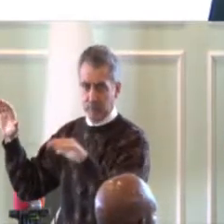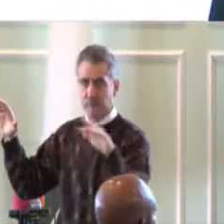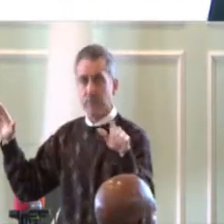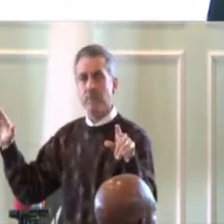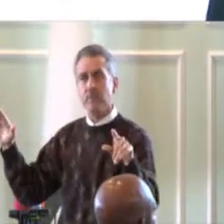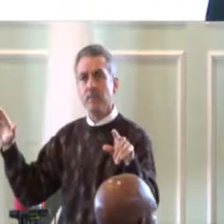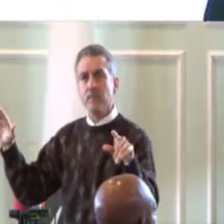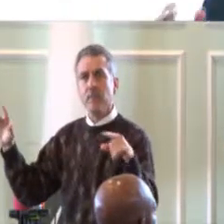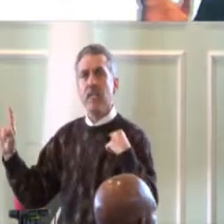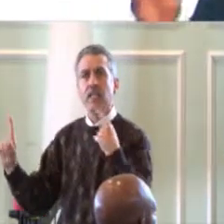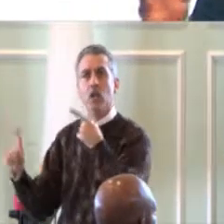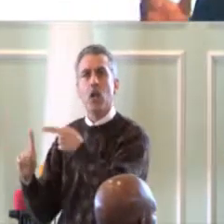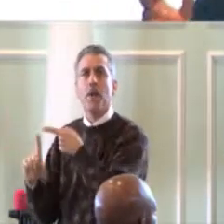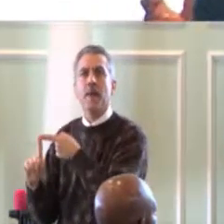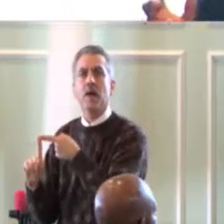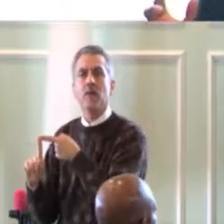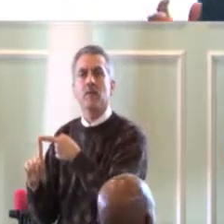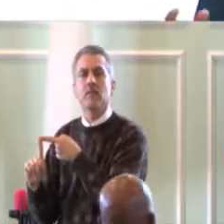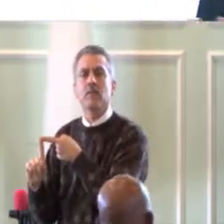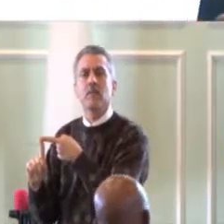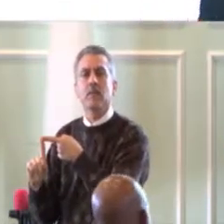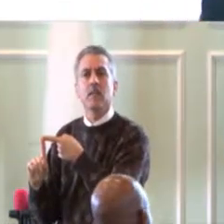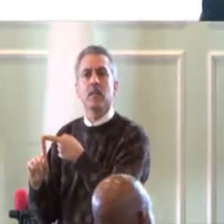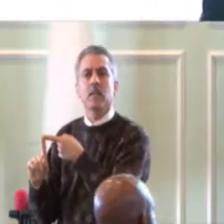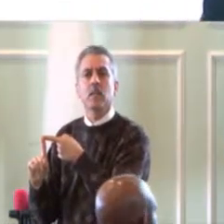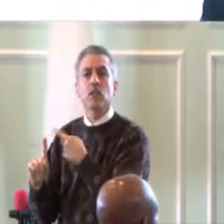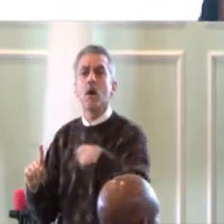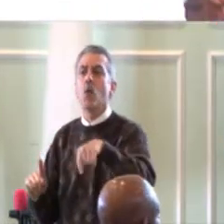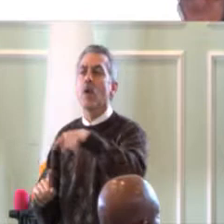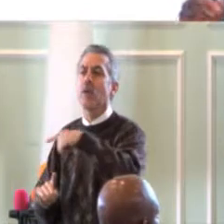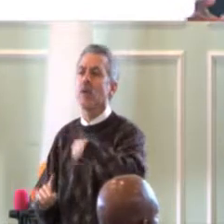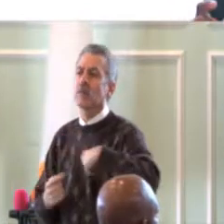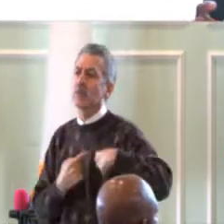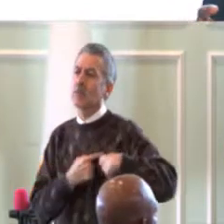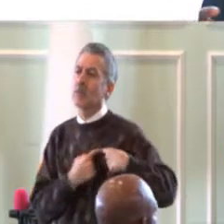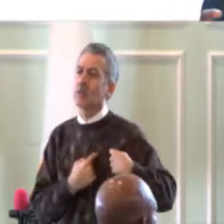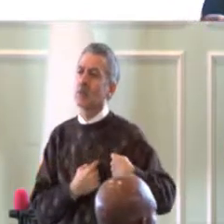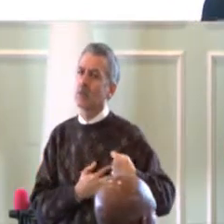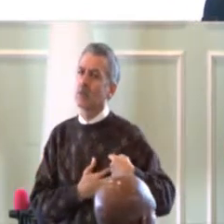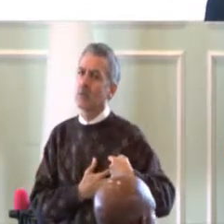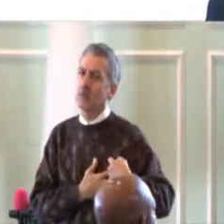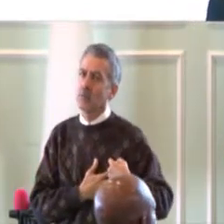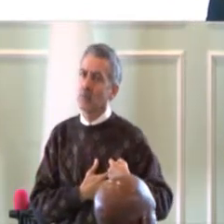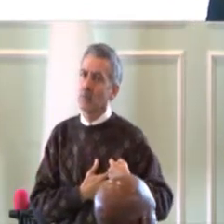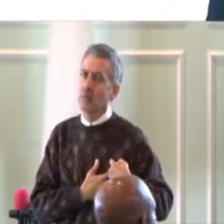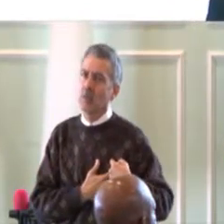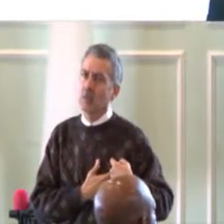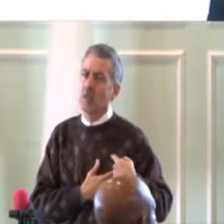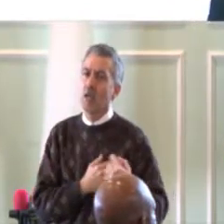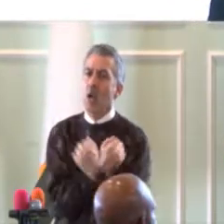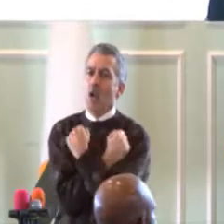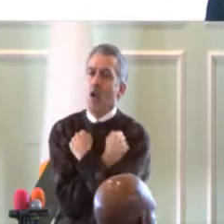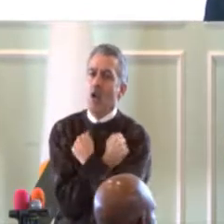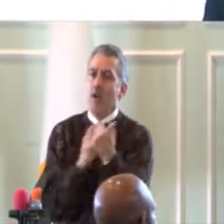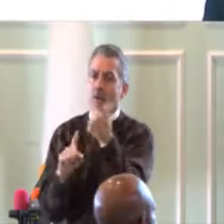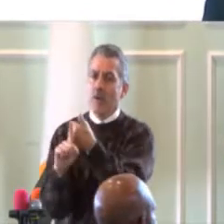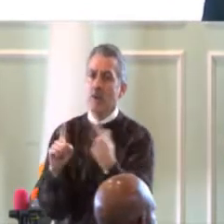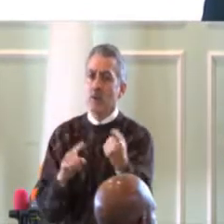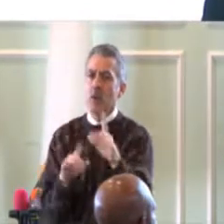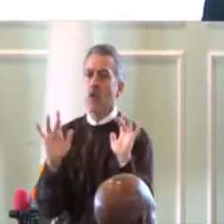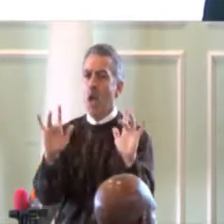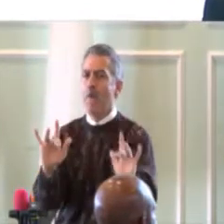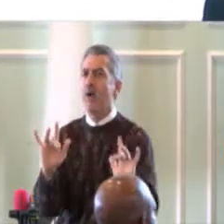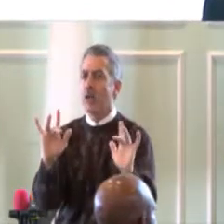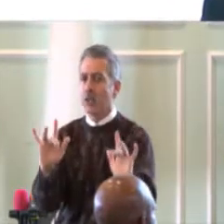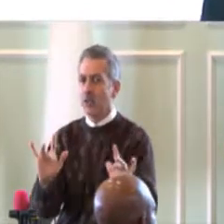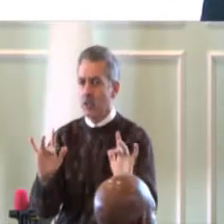all about, it's not about that. It's about what we're supposed to be doing before we do that, which is have love to one another, mercy,